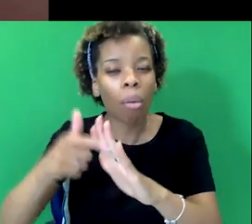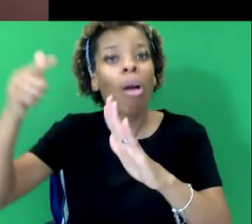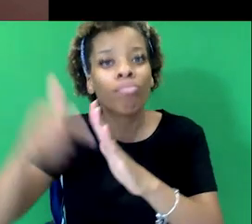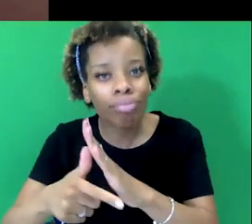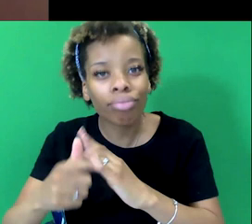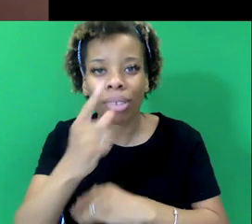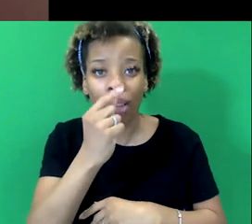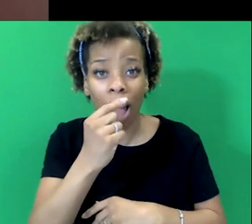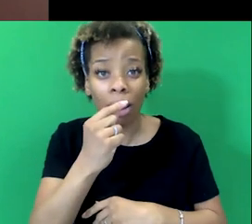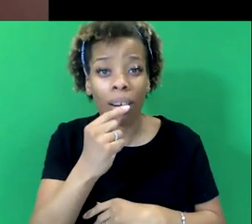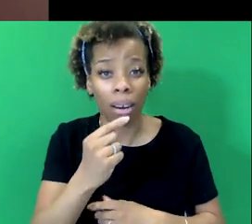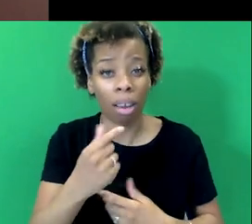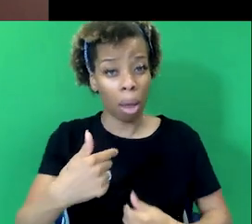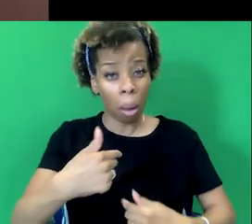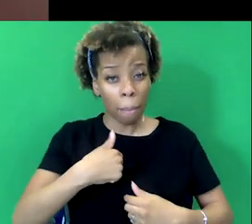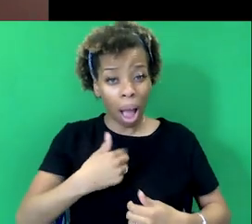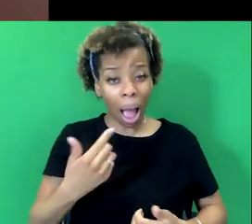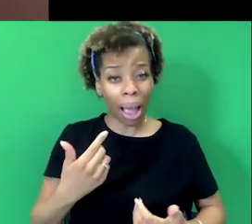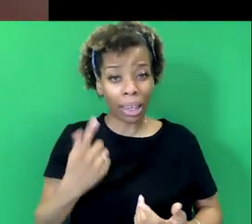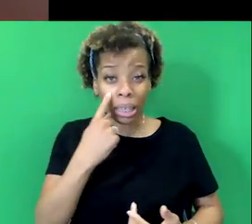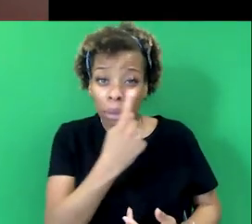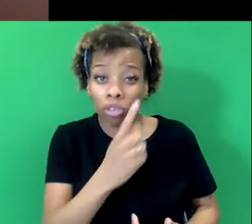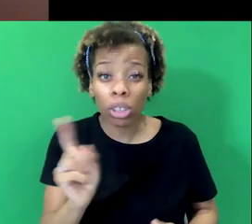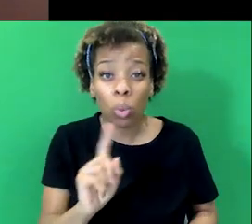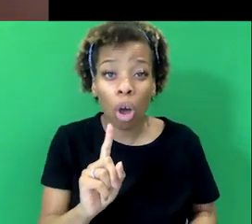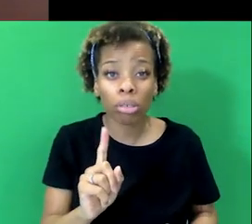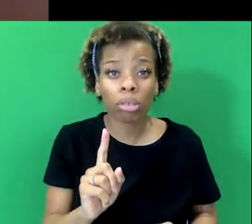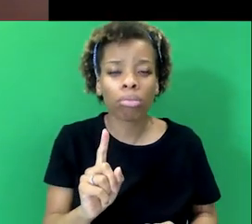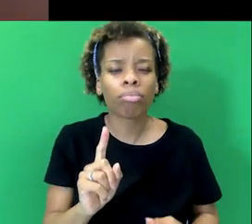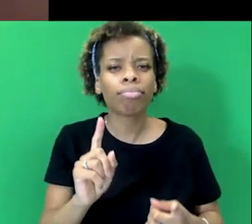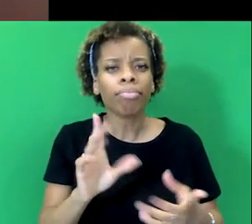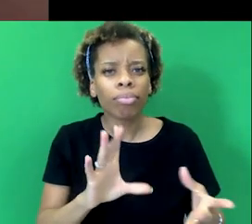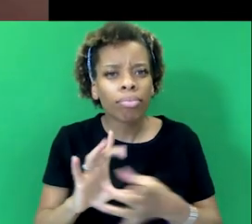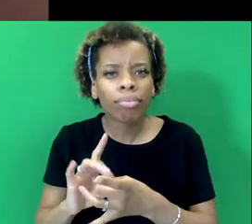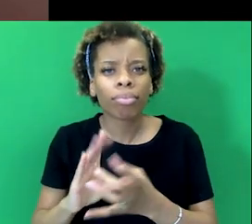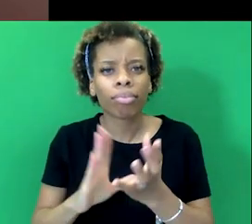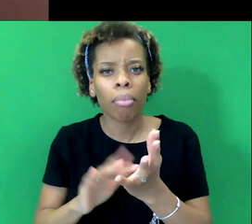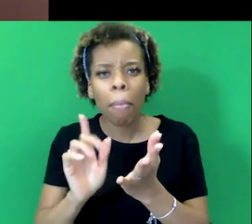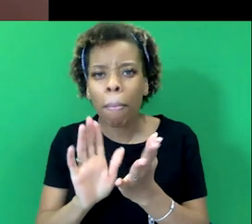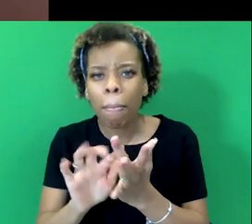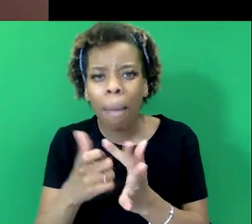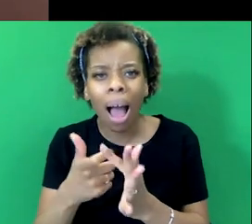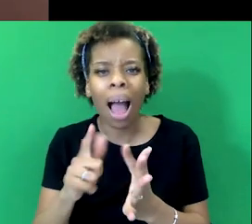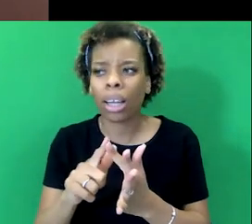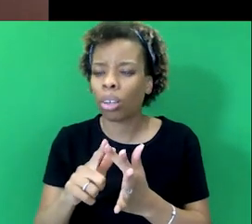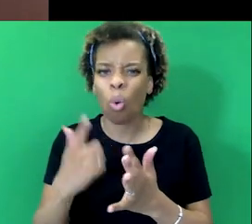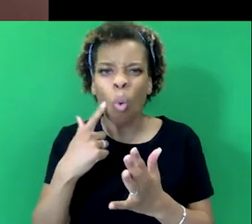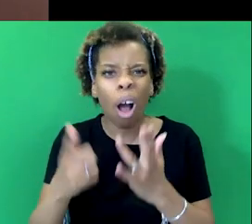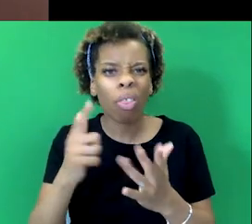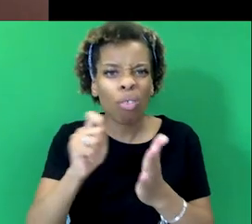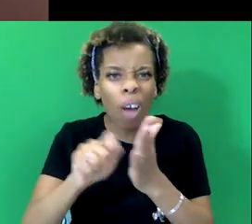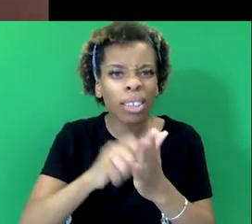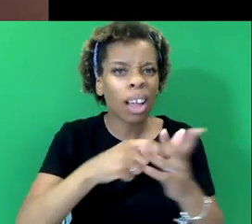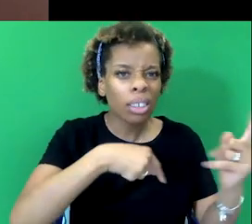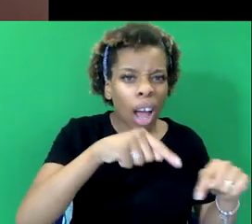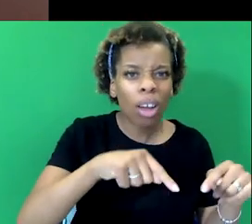my experience, has been working with Mike and other directors and writers and professionals in TV and film and so on.